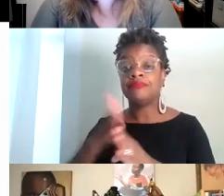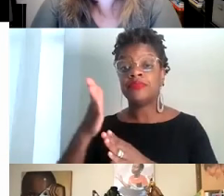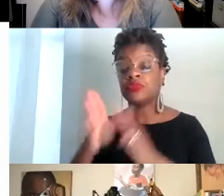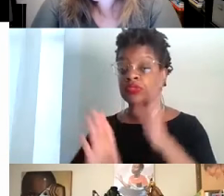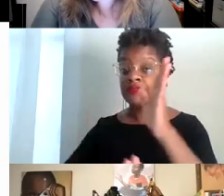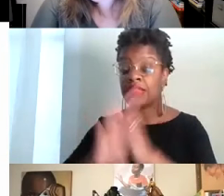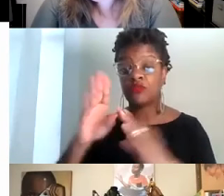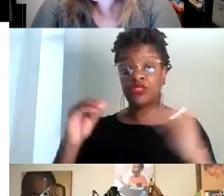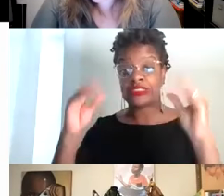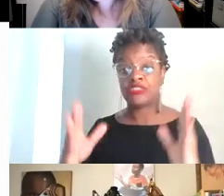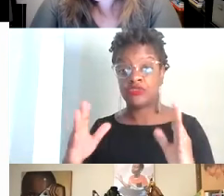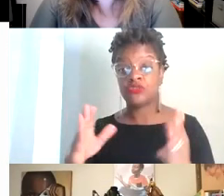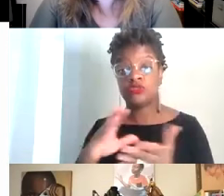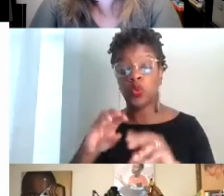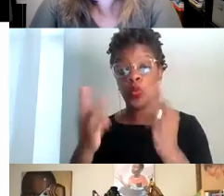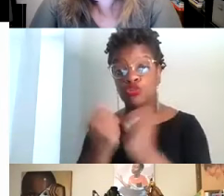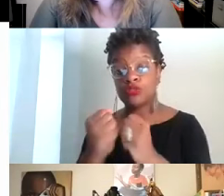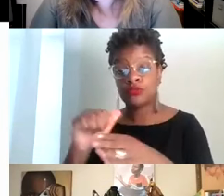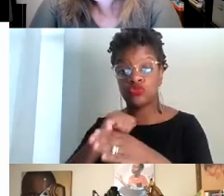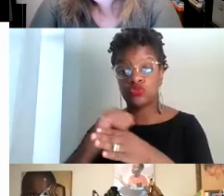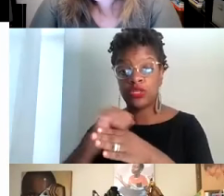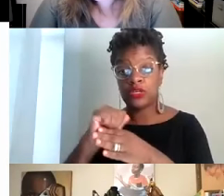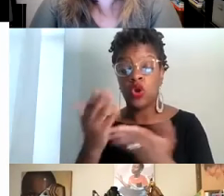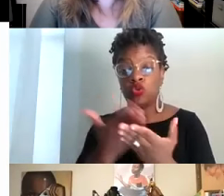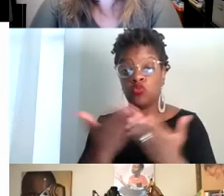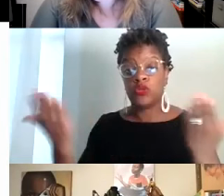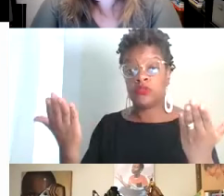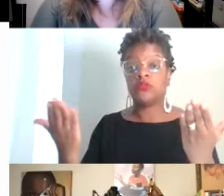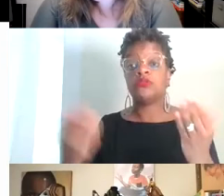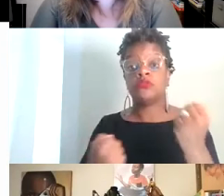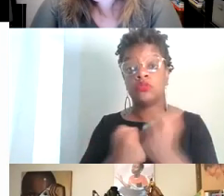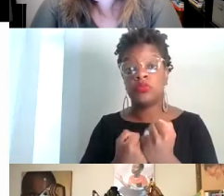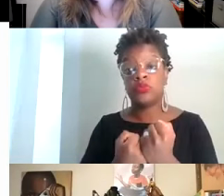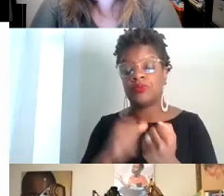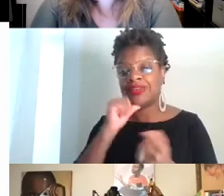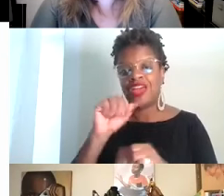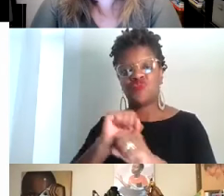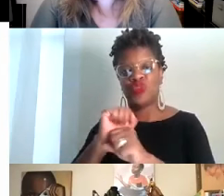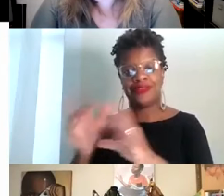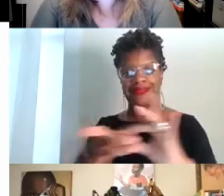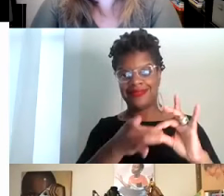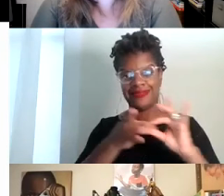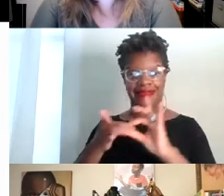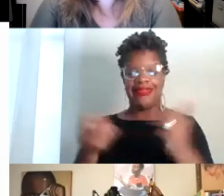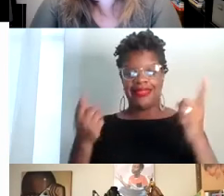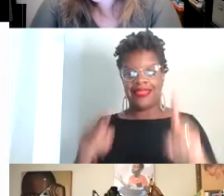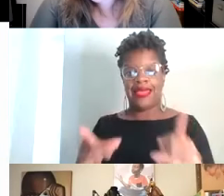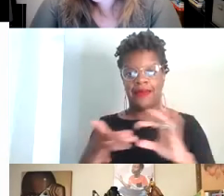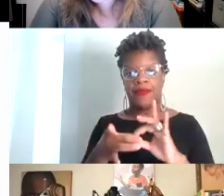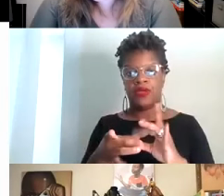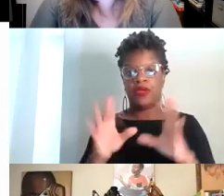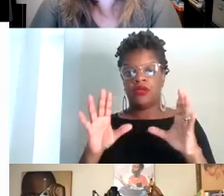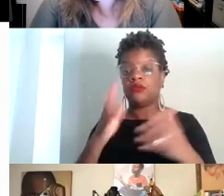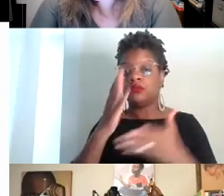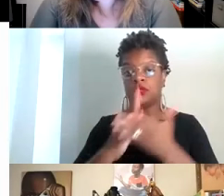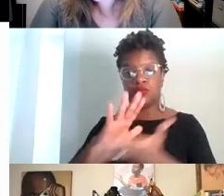technical assistance, resource support, but they weren't working together. And so that was causing this siloed effect of some